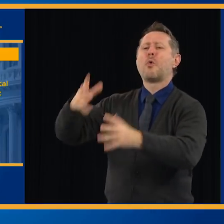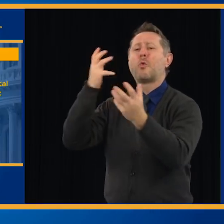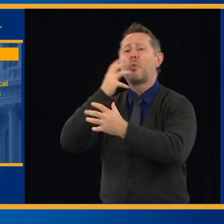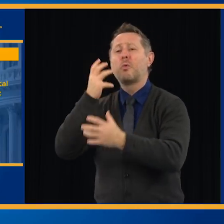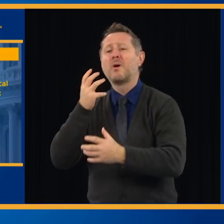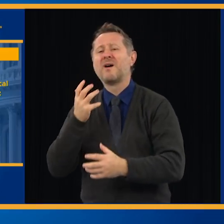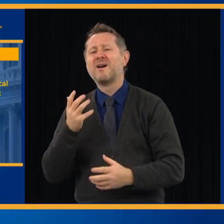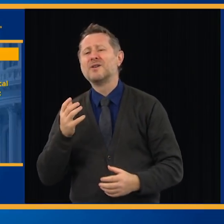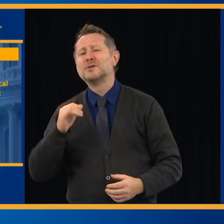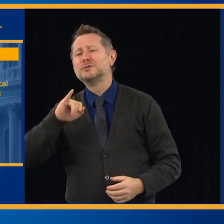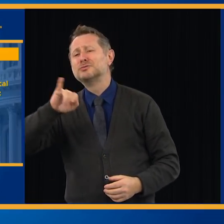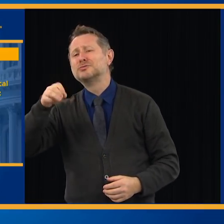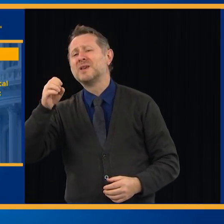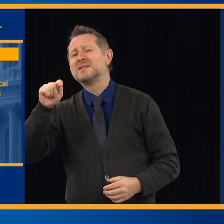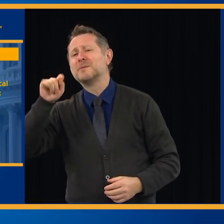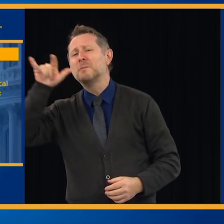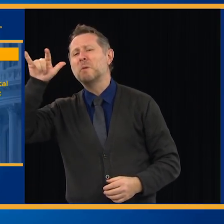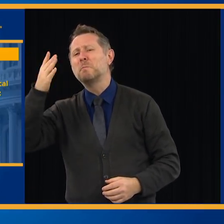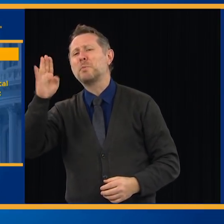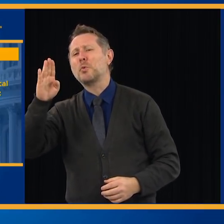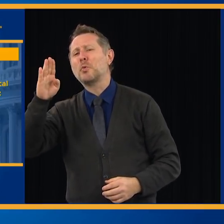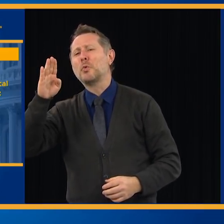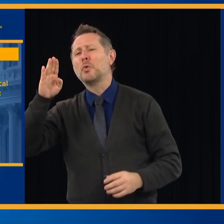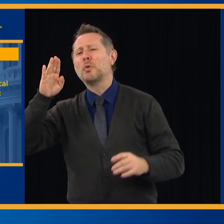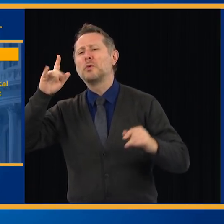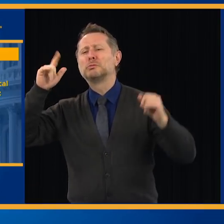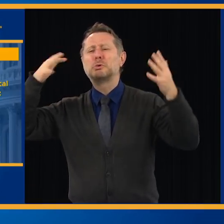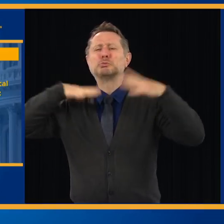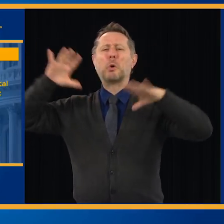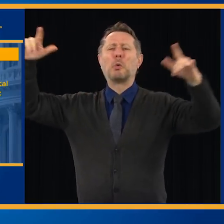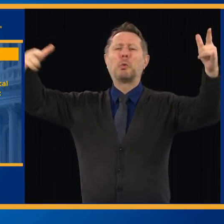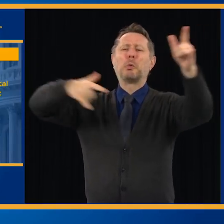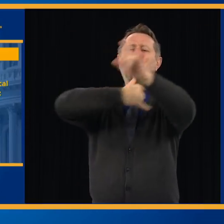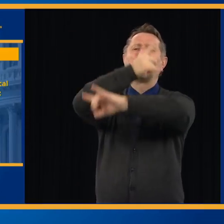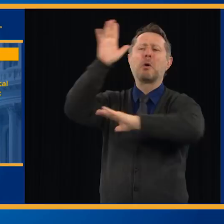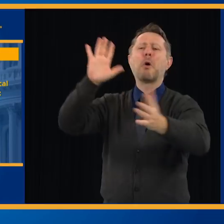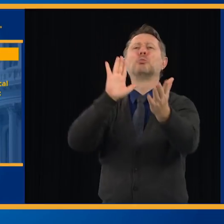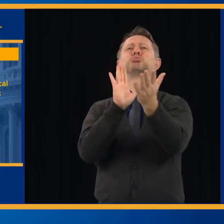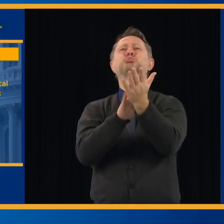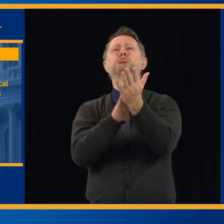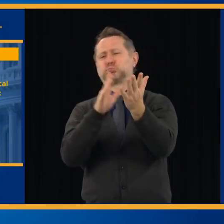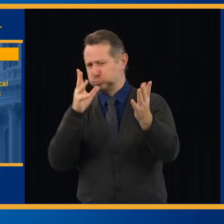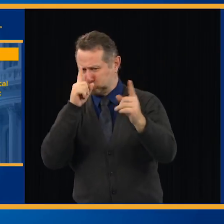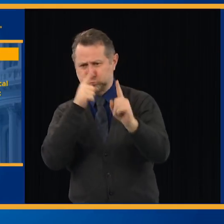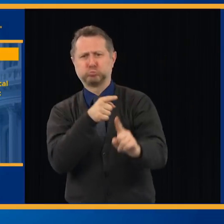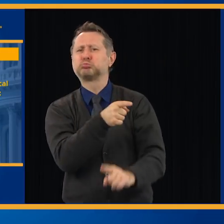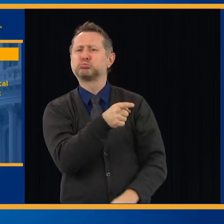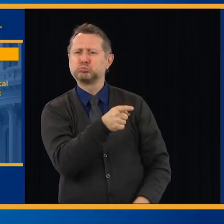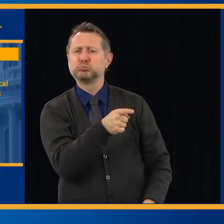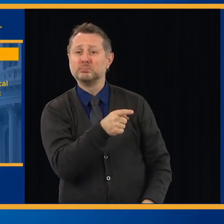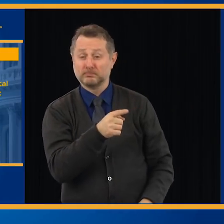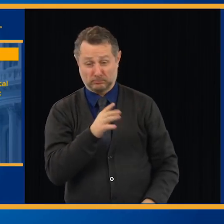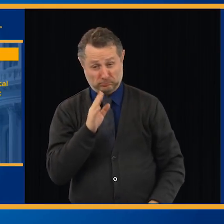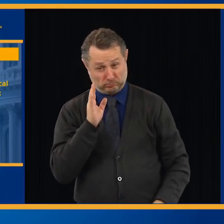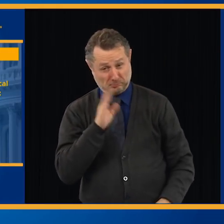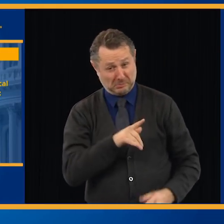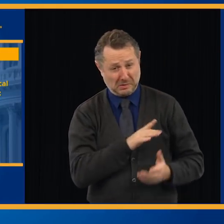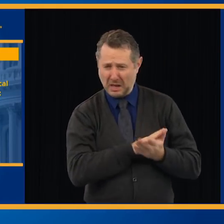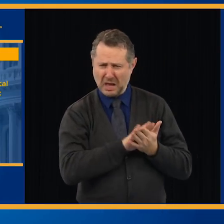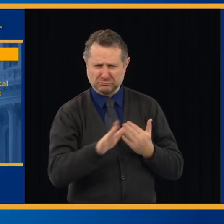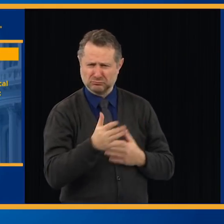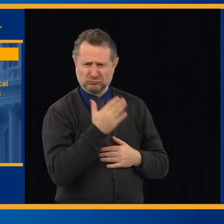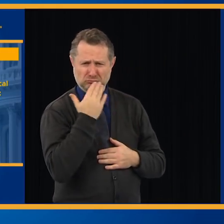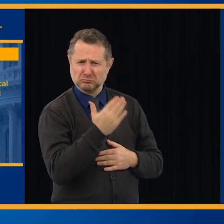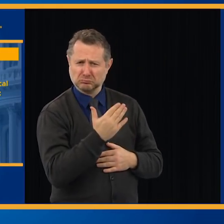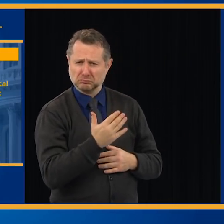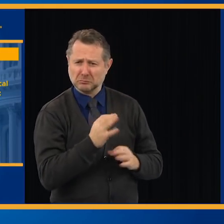in tribute to the healthcare workers. That's all nice. Saying thank you is nice. How about actually rewarding them and making their